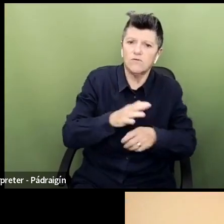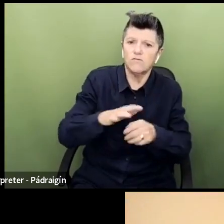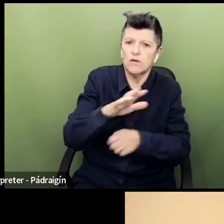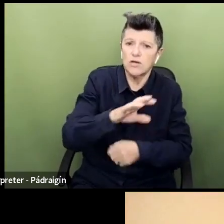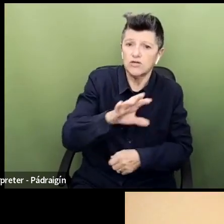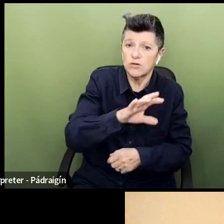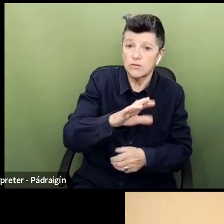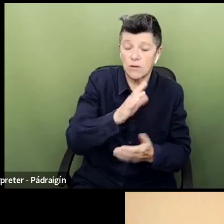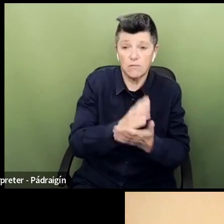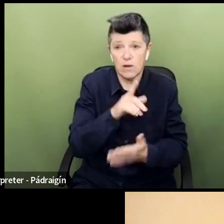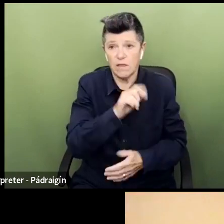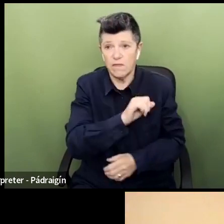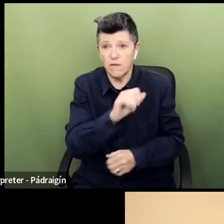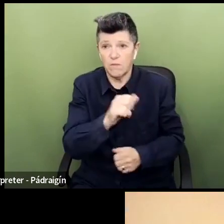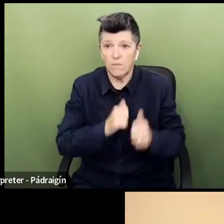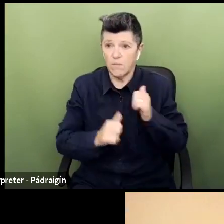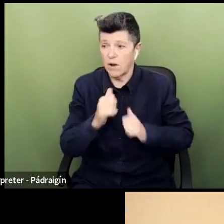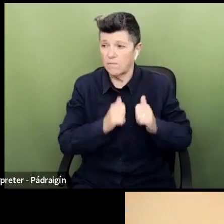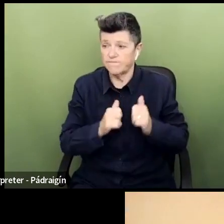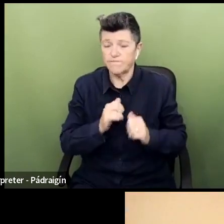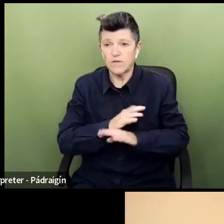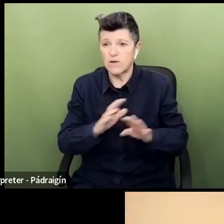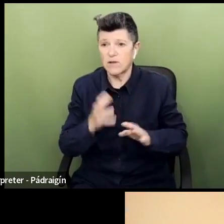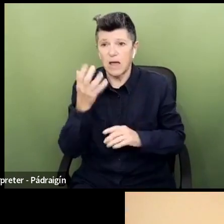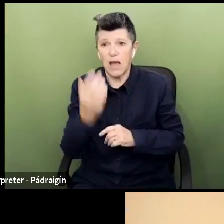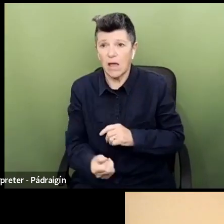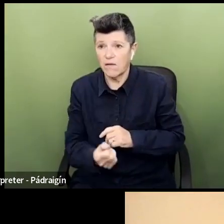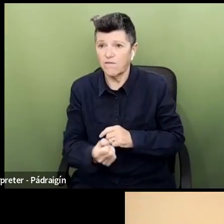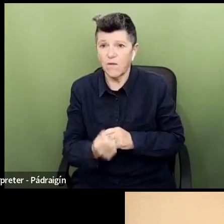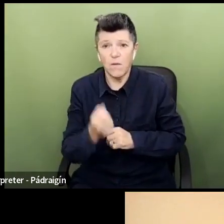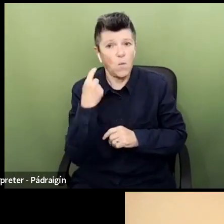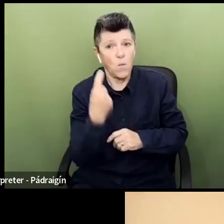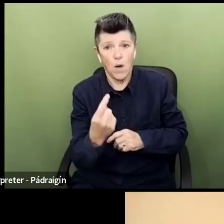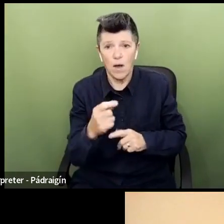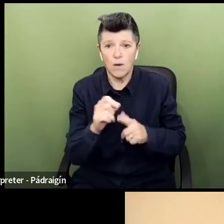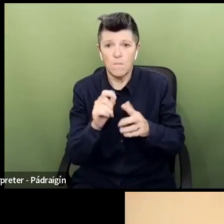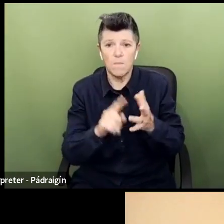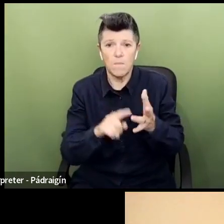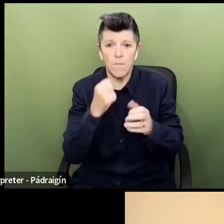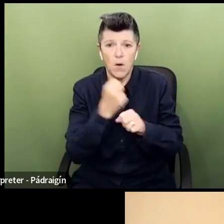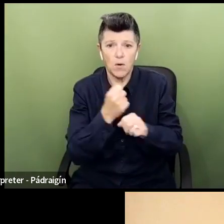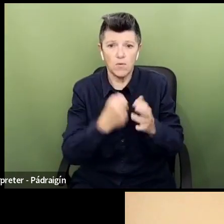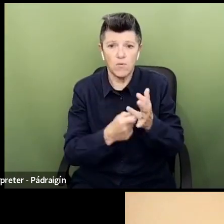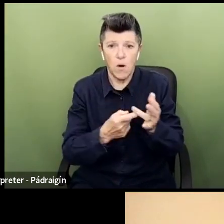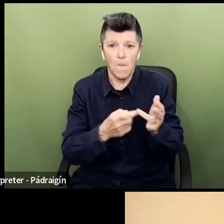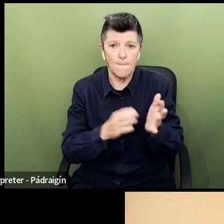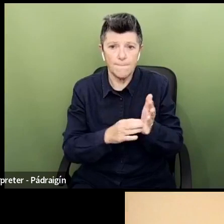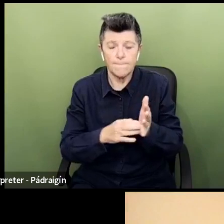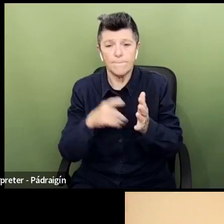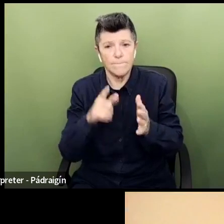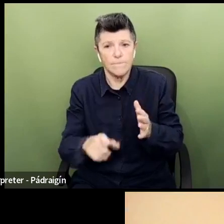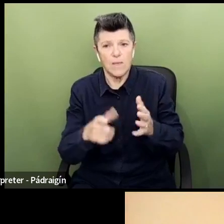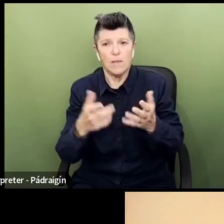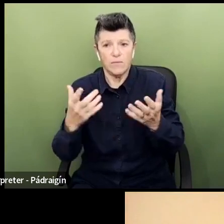pride in the fact that ostensibly it didn't have a single pogrom during the wave of pogroms in the early